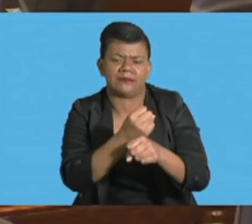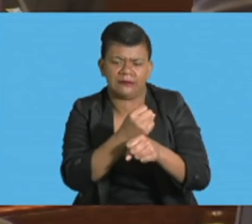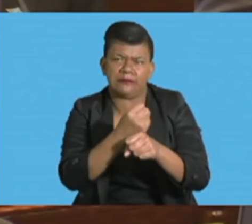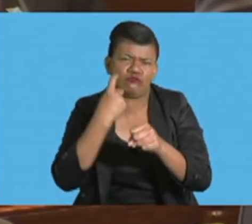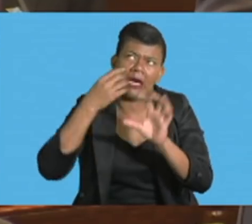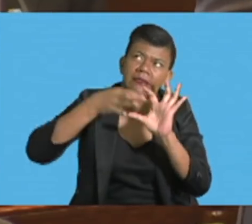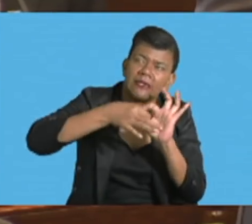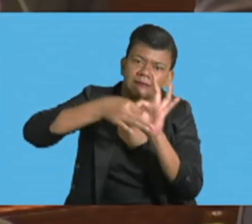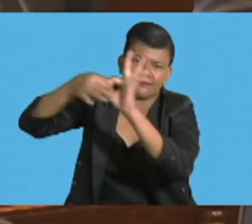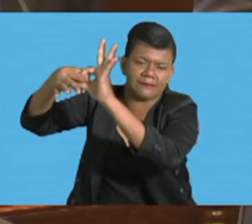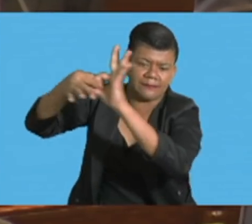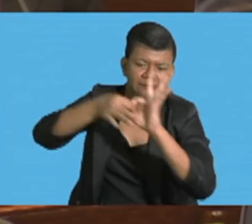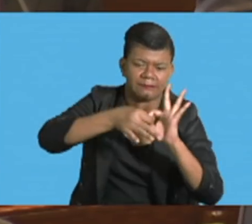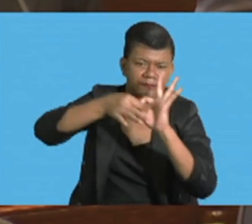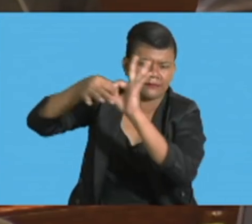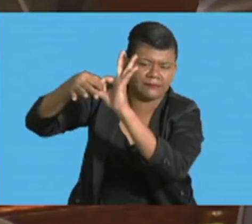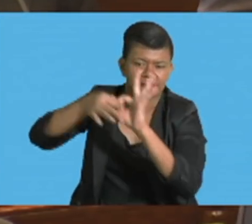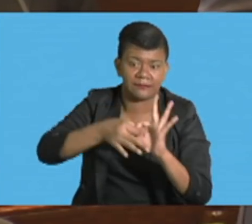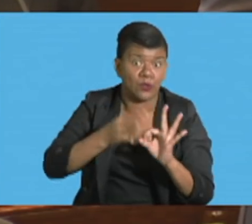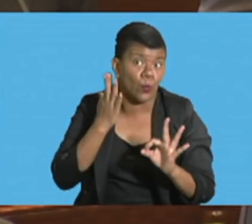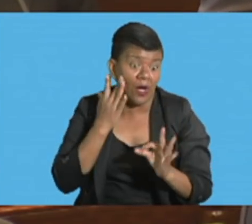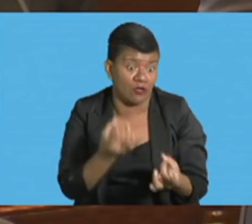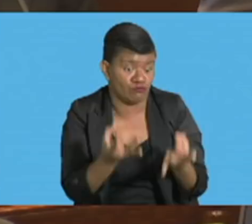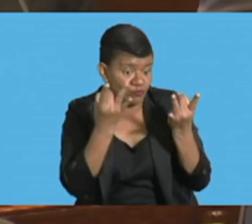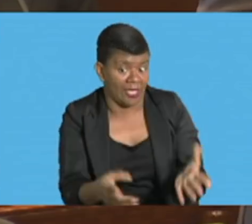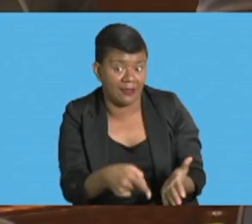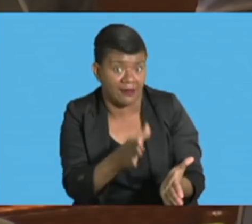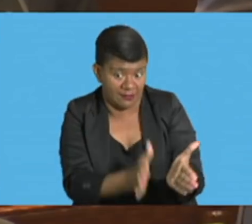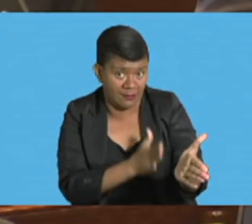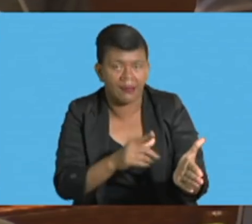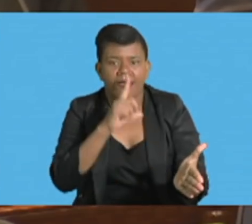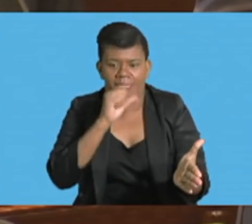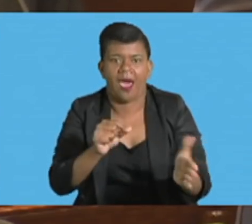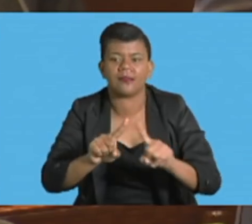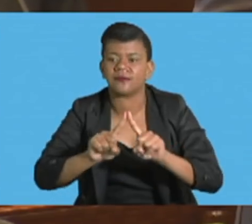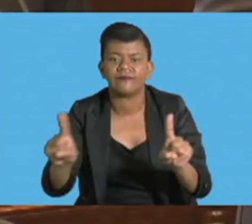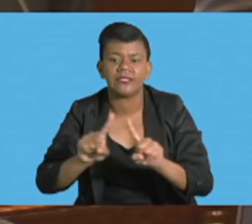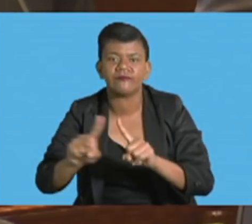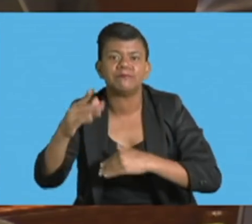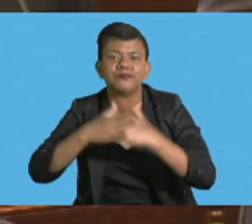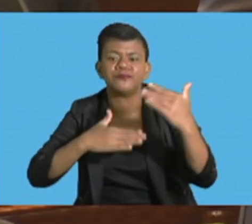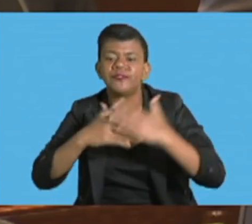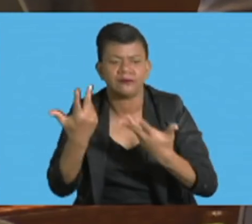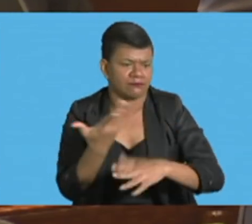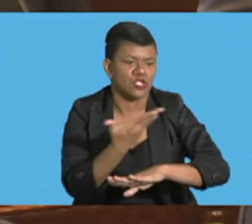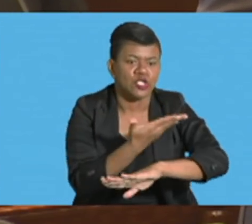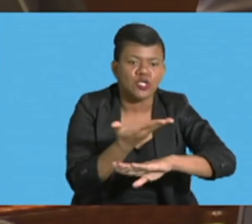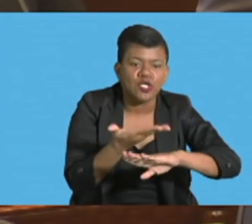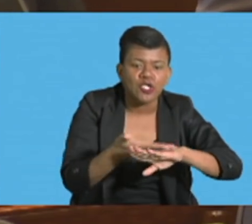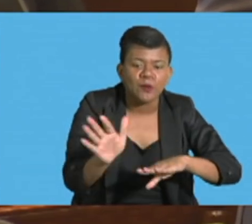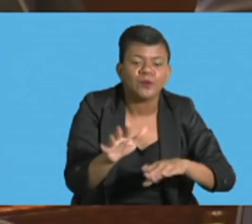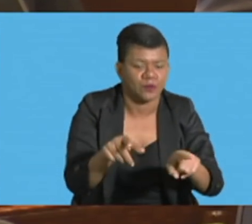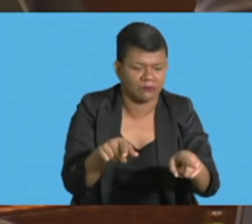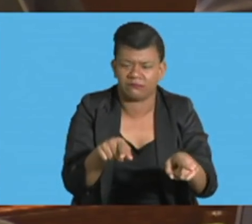we'll be able to transport much larger loads of cane on the rail system, reducing cane cartage costs even